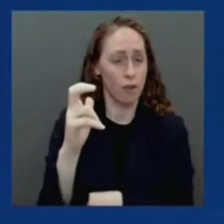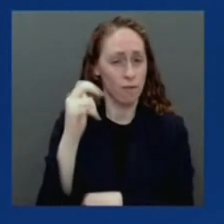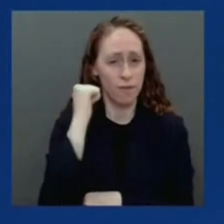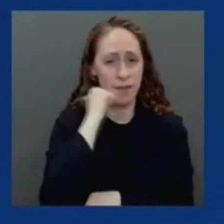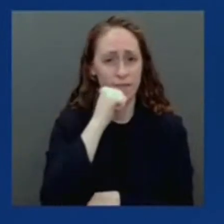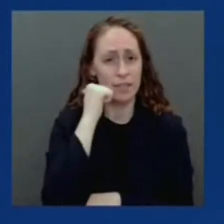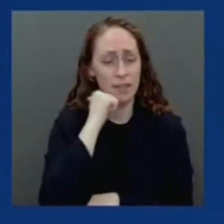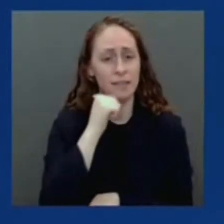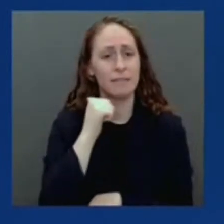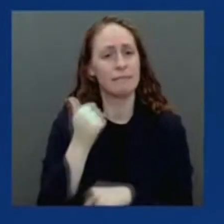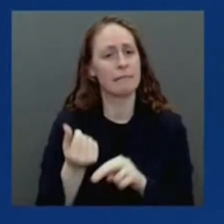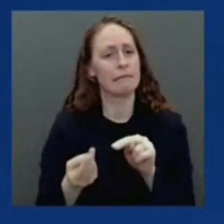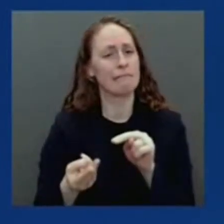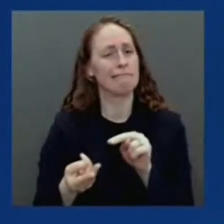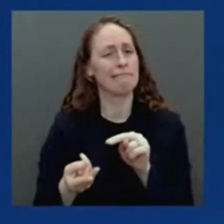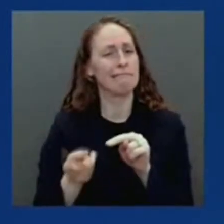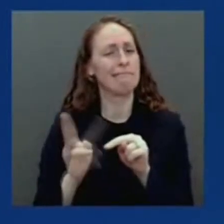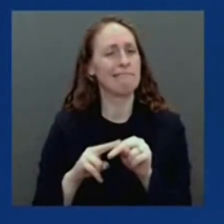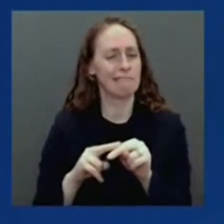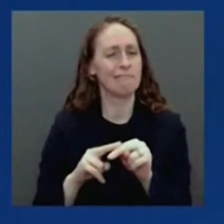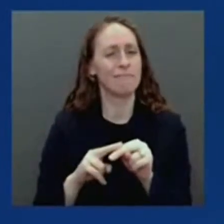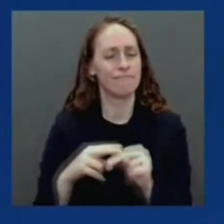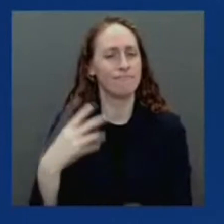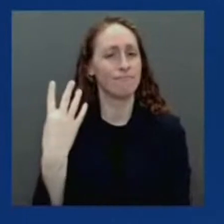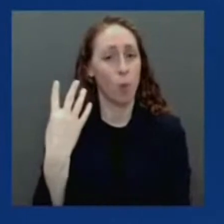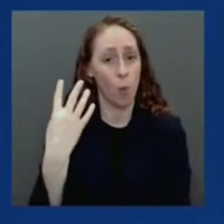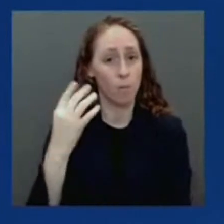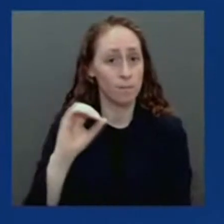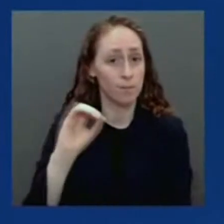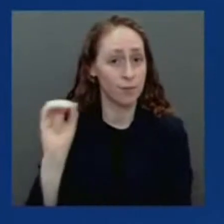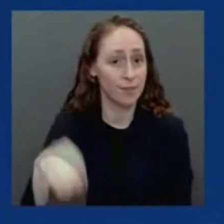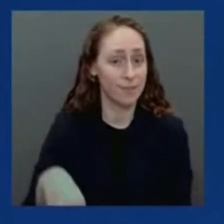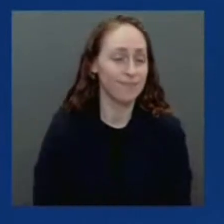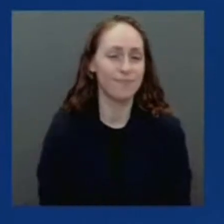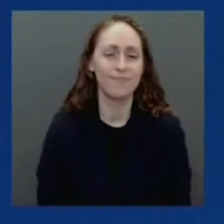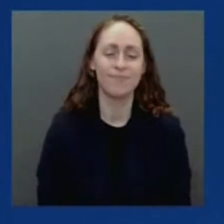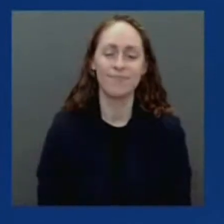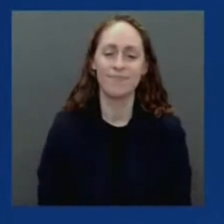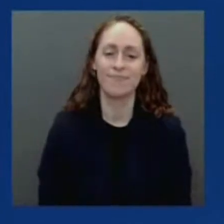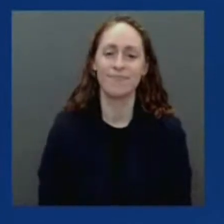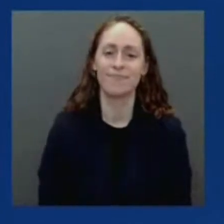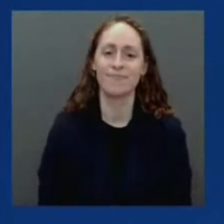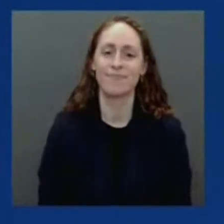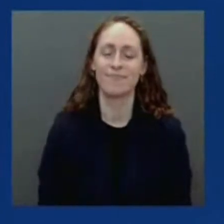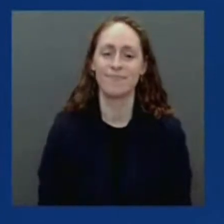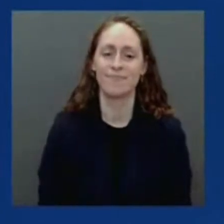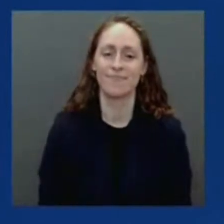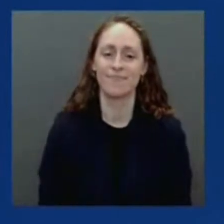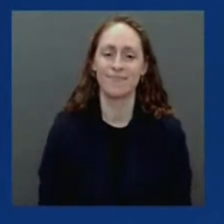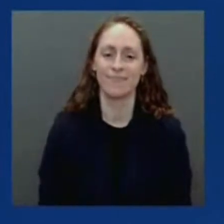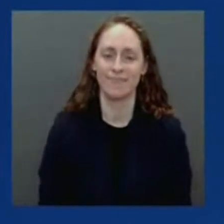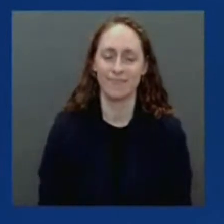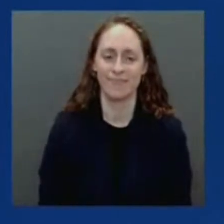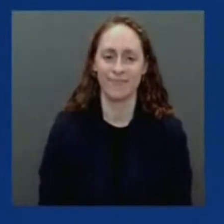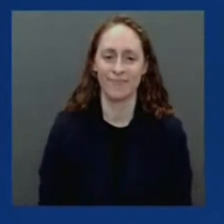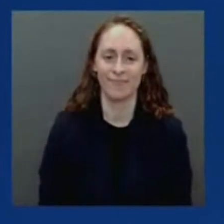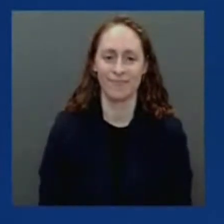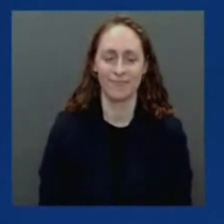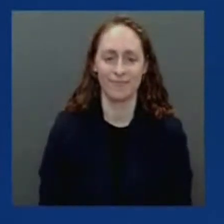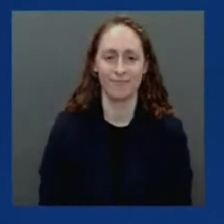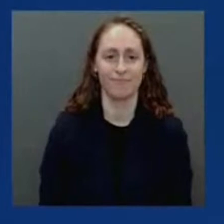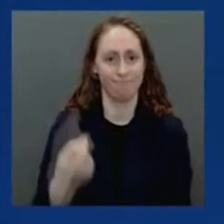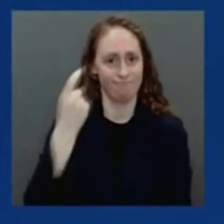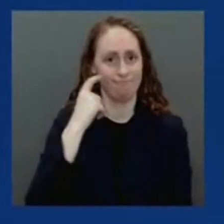week. While we continue to see large decreases in average daily case counts across the country, hospitalizations